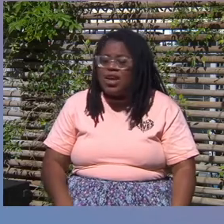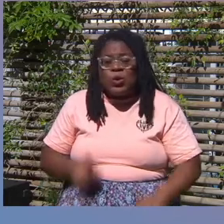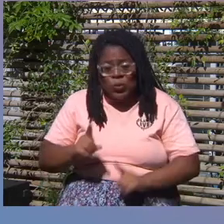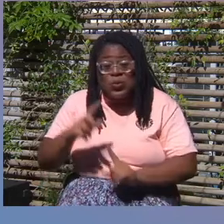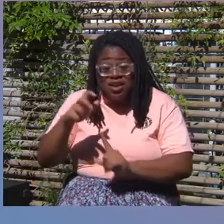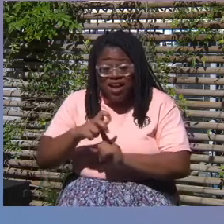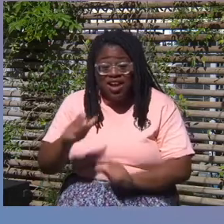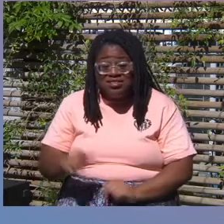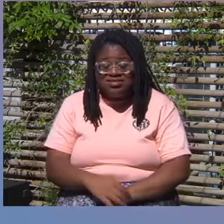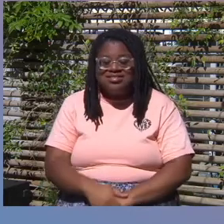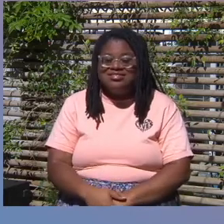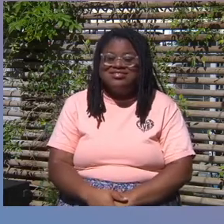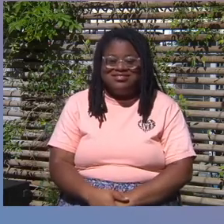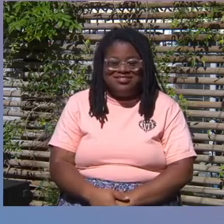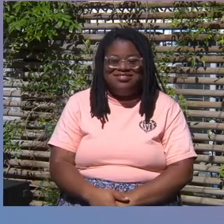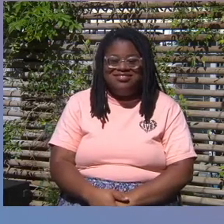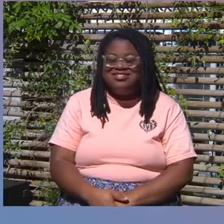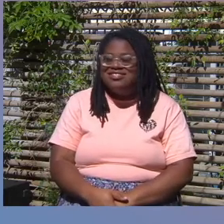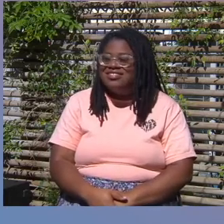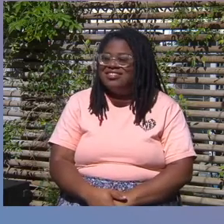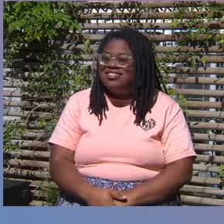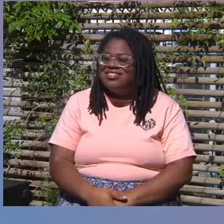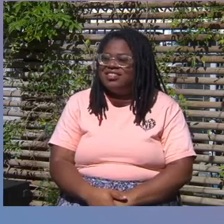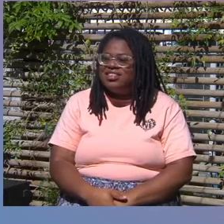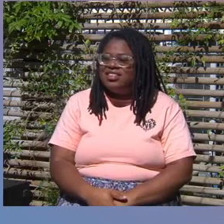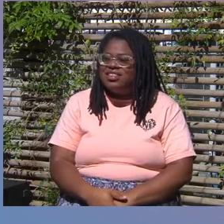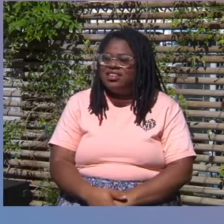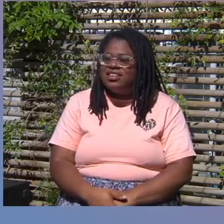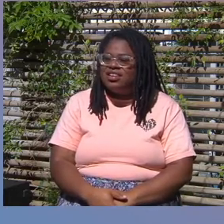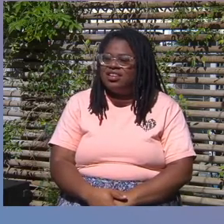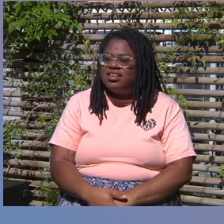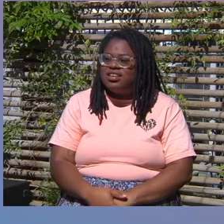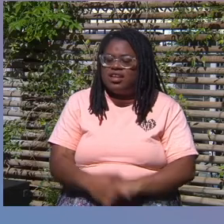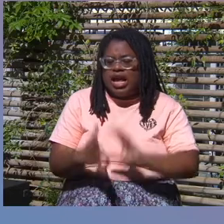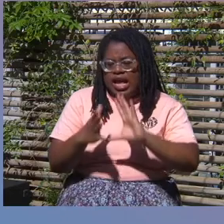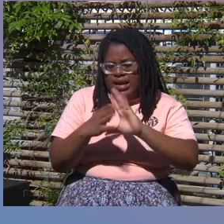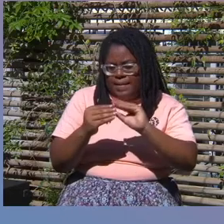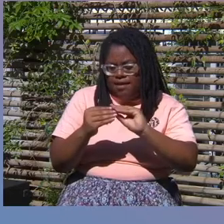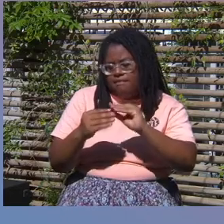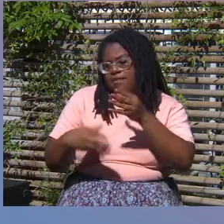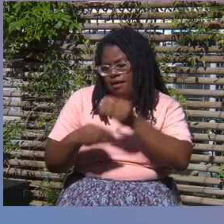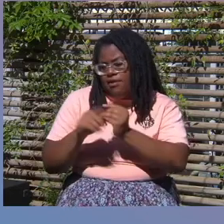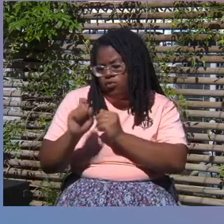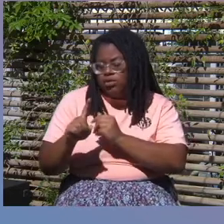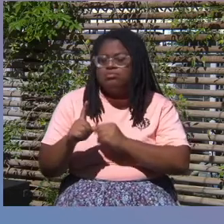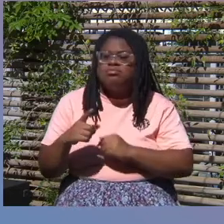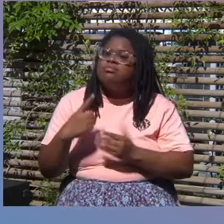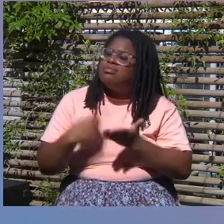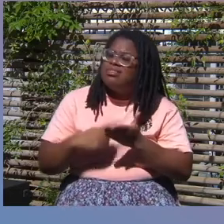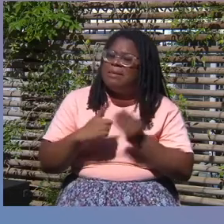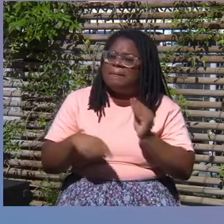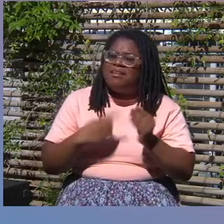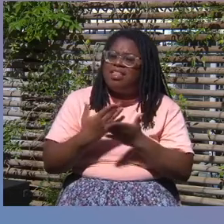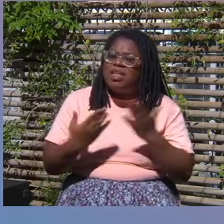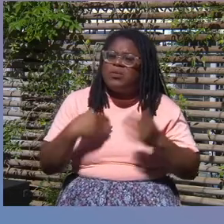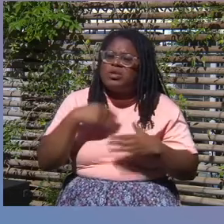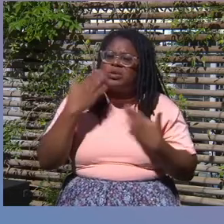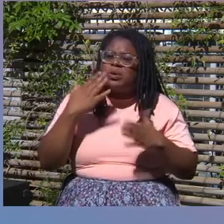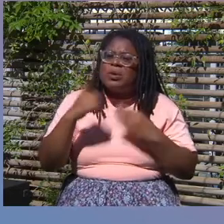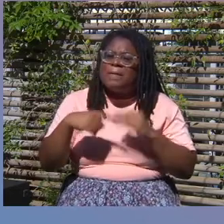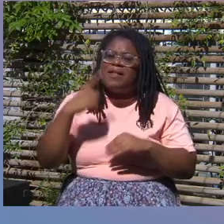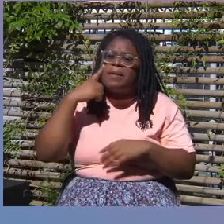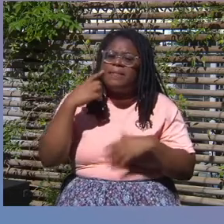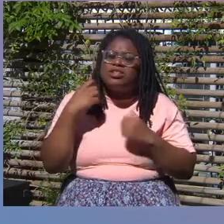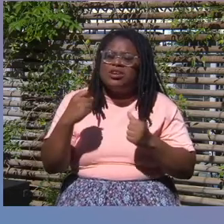an icon. I can't just say it again. I just want to give a comment and then a question. Speaking about the things that we don't know about mental health